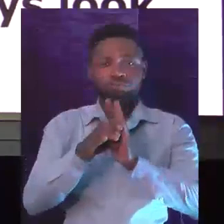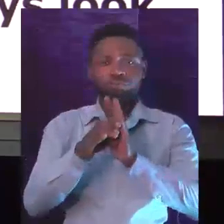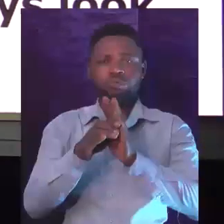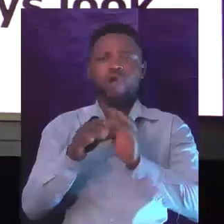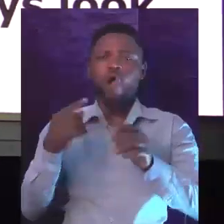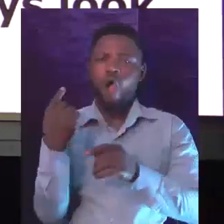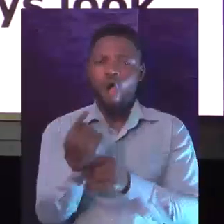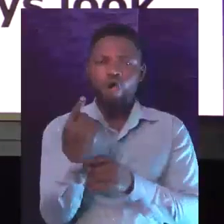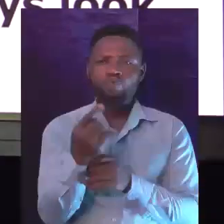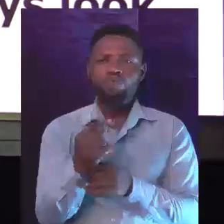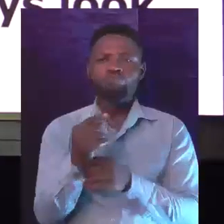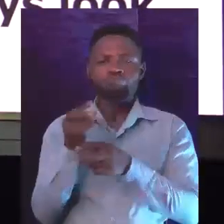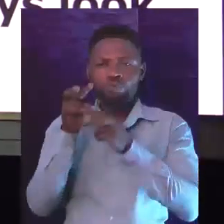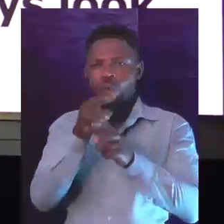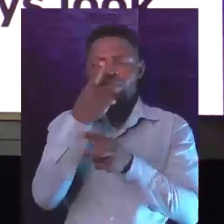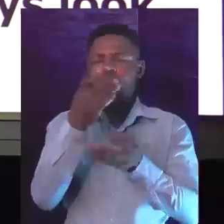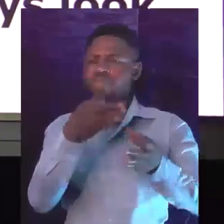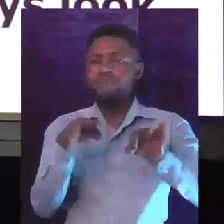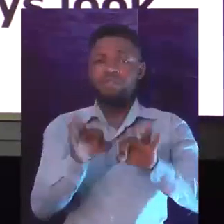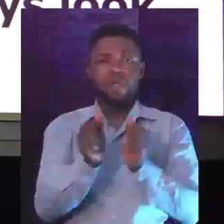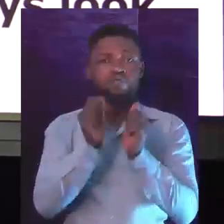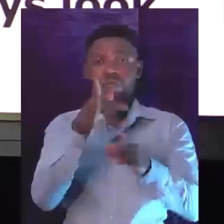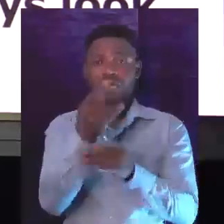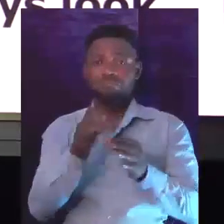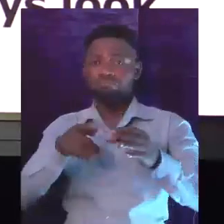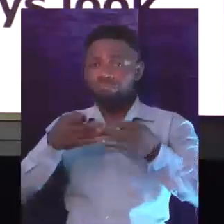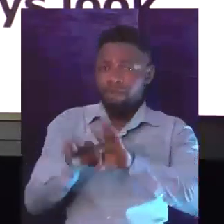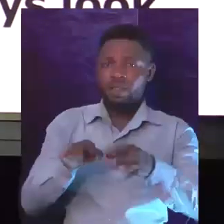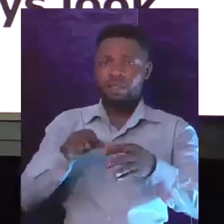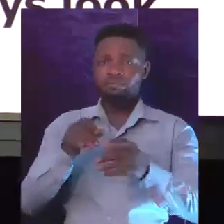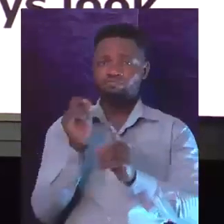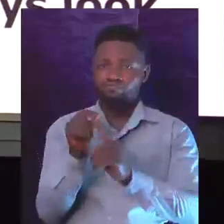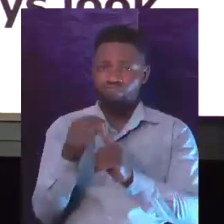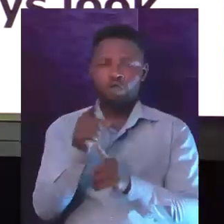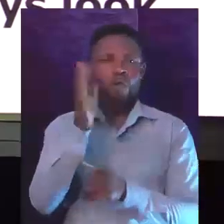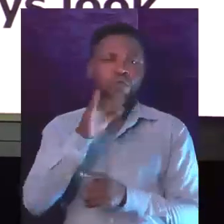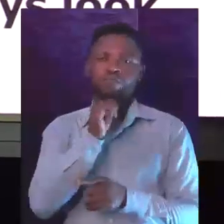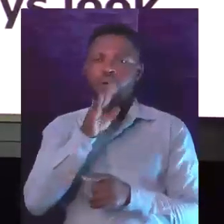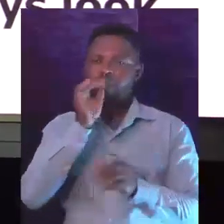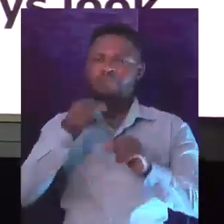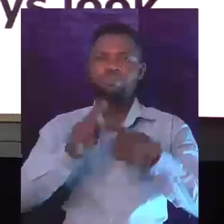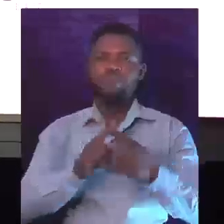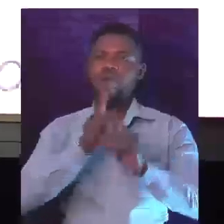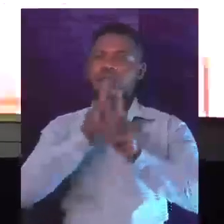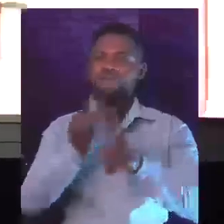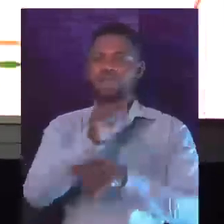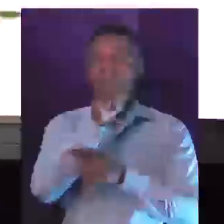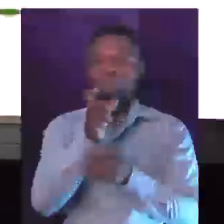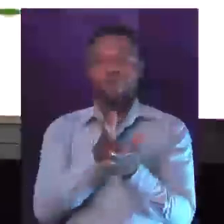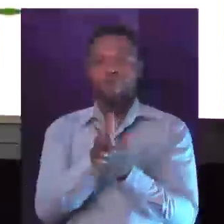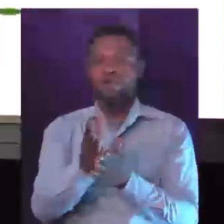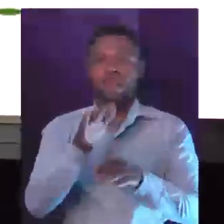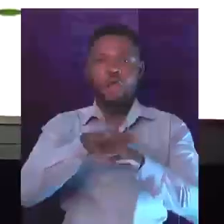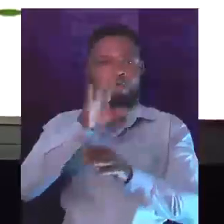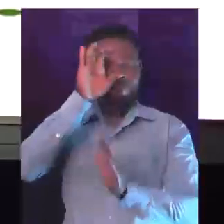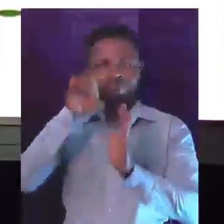always look for the key, because without the key, you will not be able to answer questions correctly on